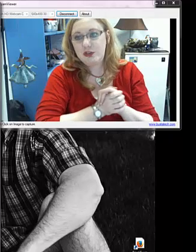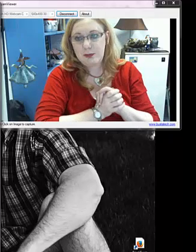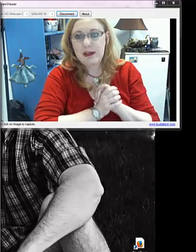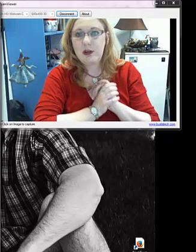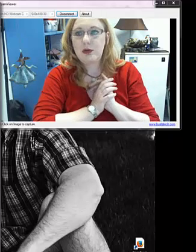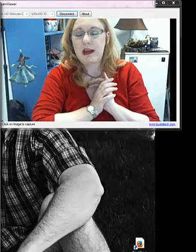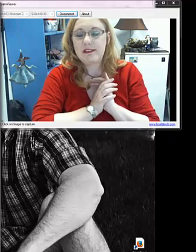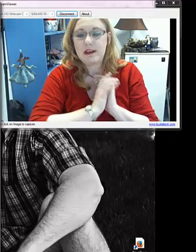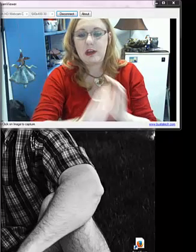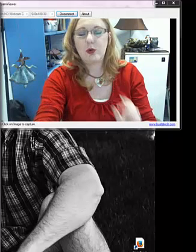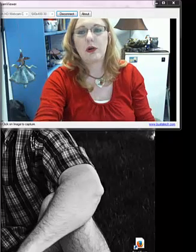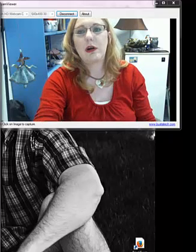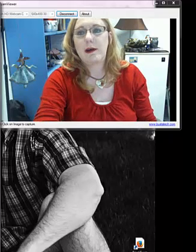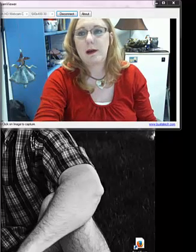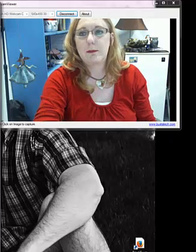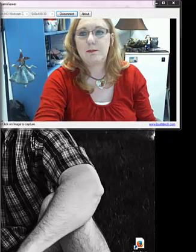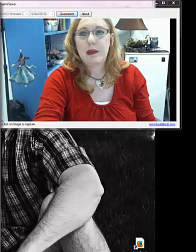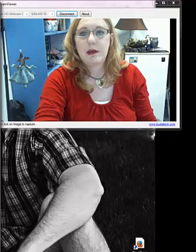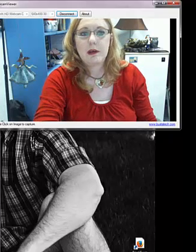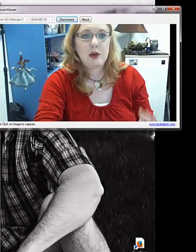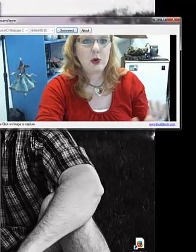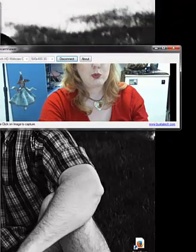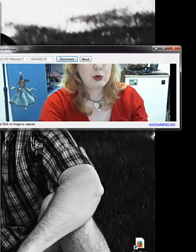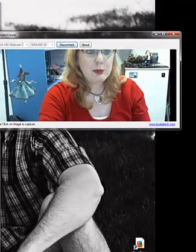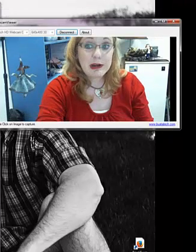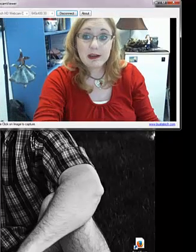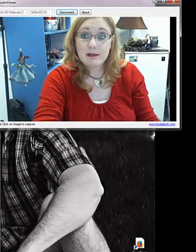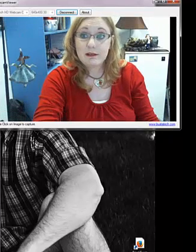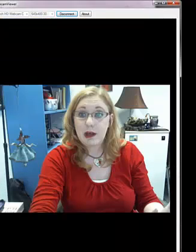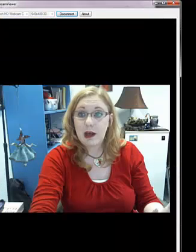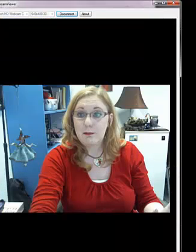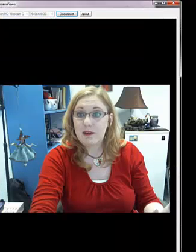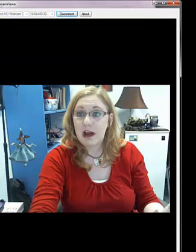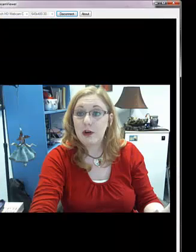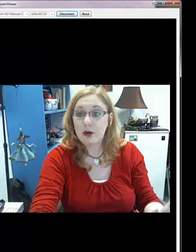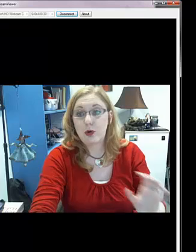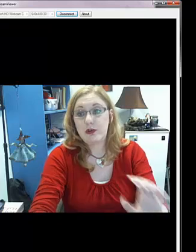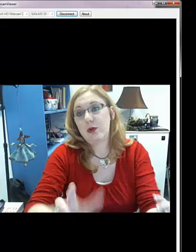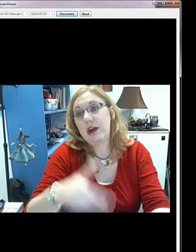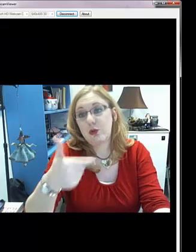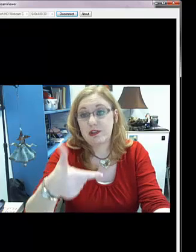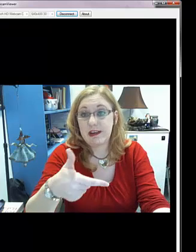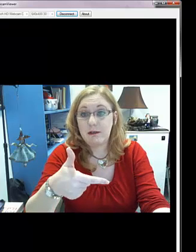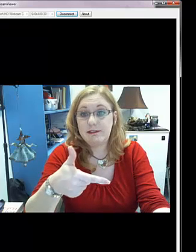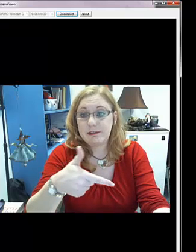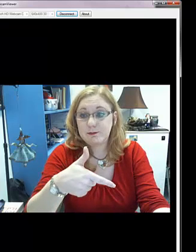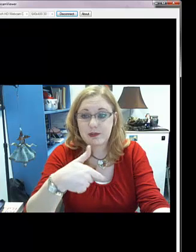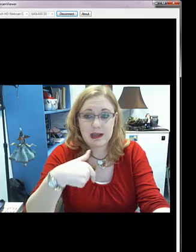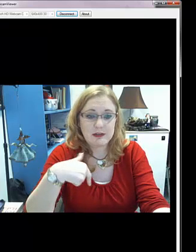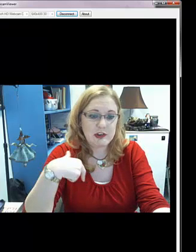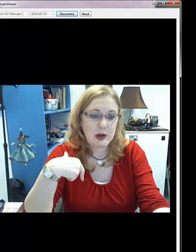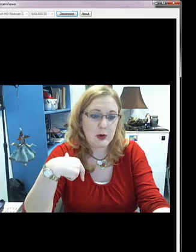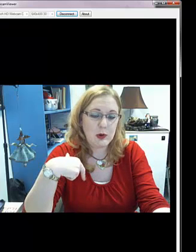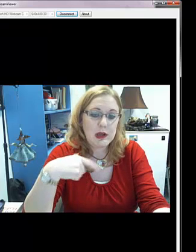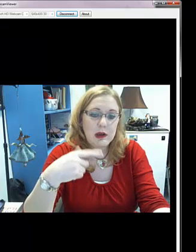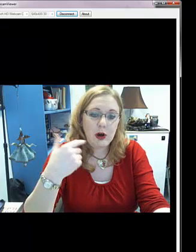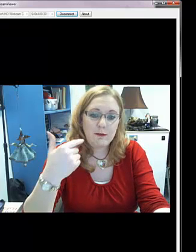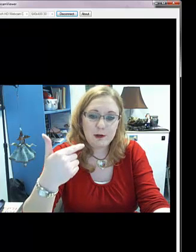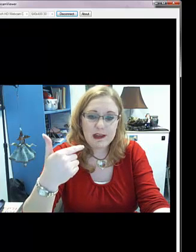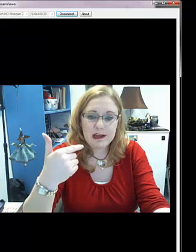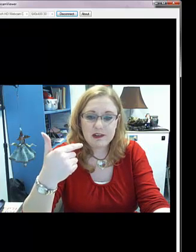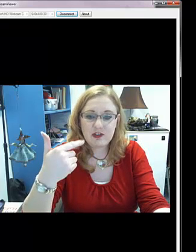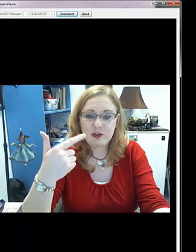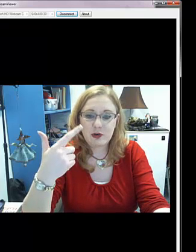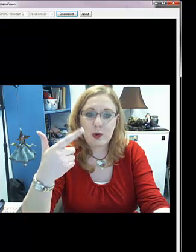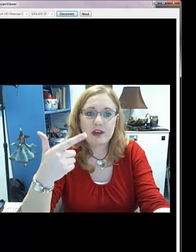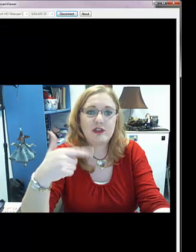you should be utilizing your rubric of how you're going to grade yourself. Okay, so hopefully